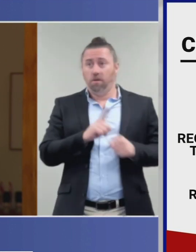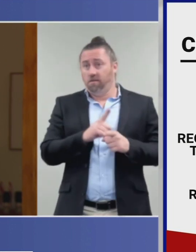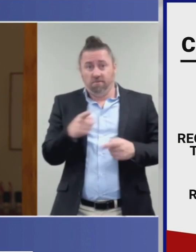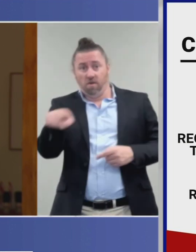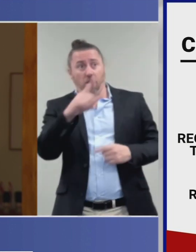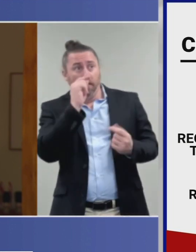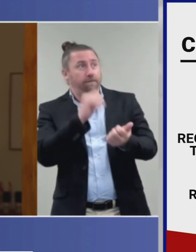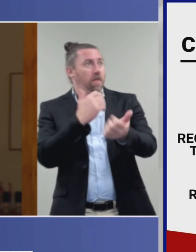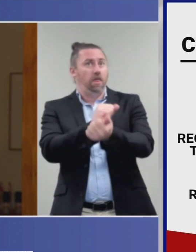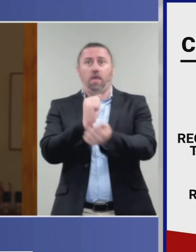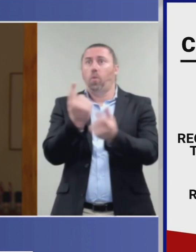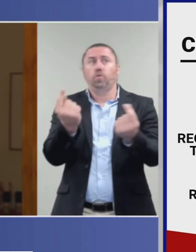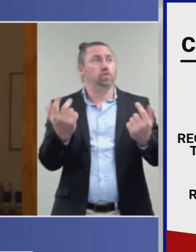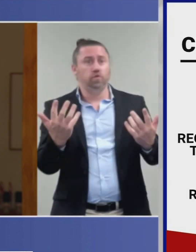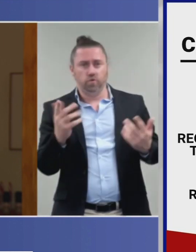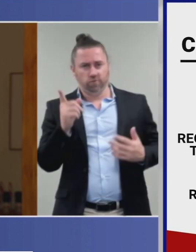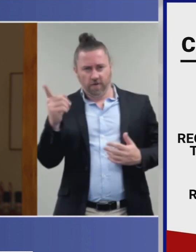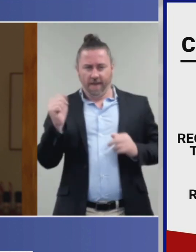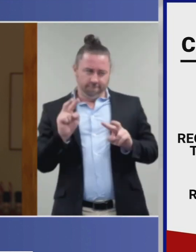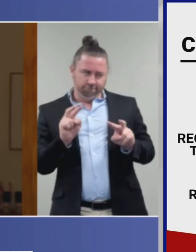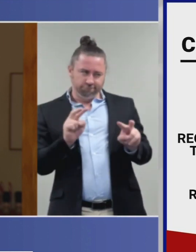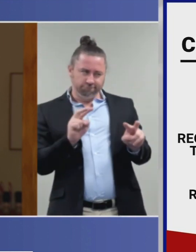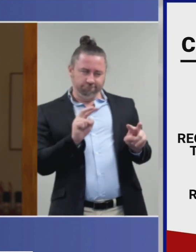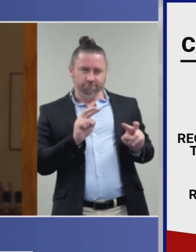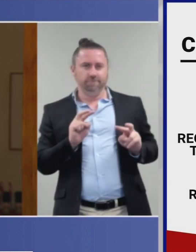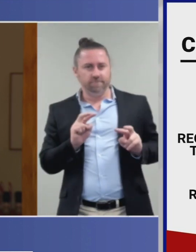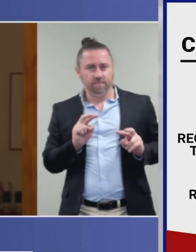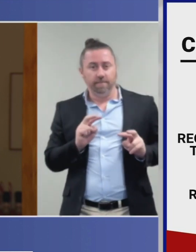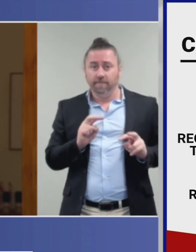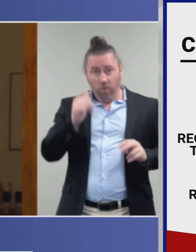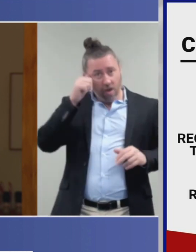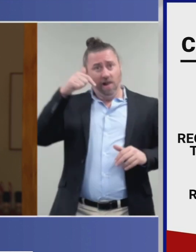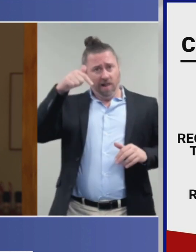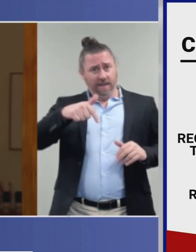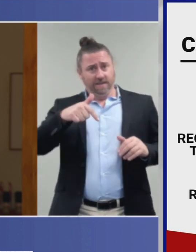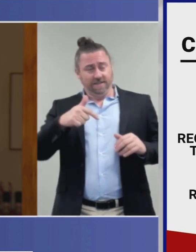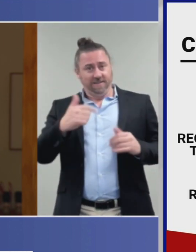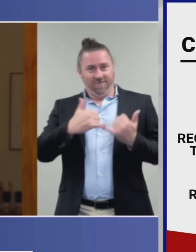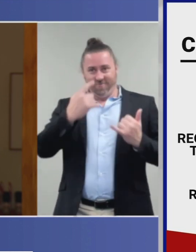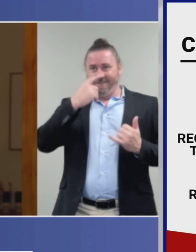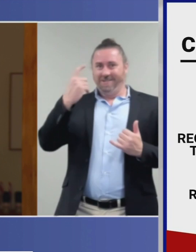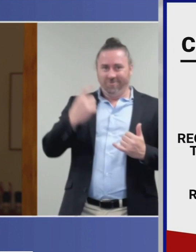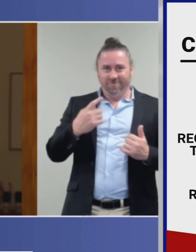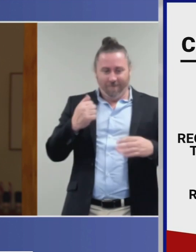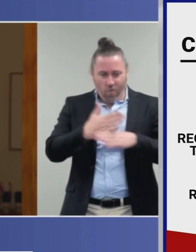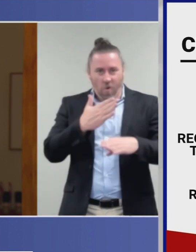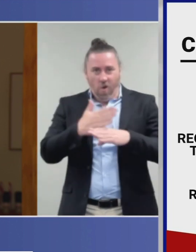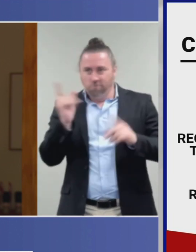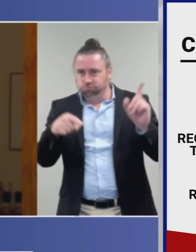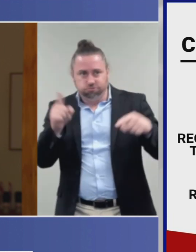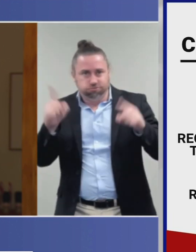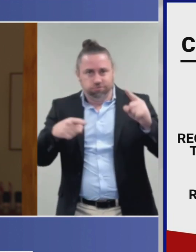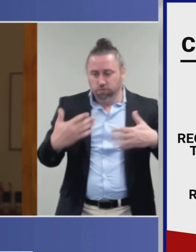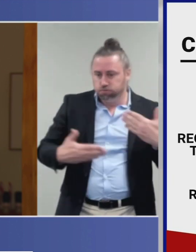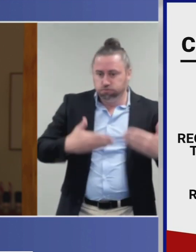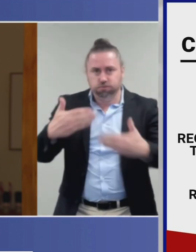as well as understanding the challenging and demanding work environment that is in this building. But I want to stress,